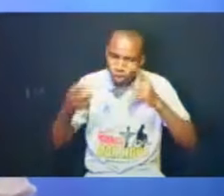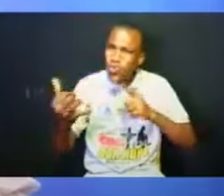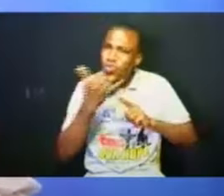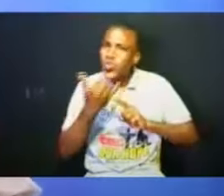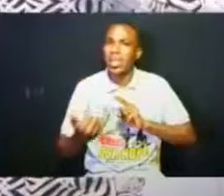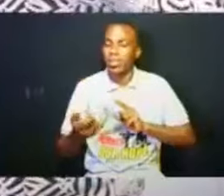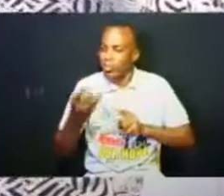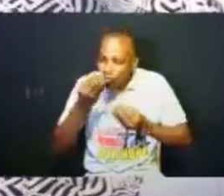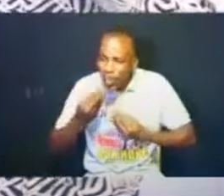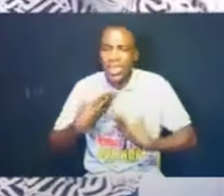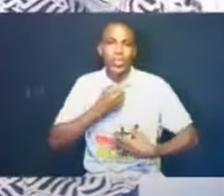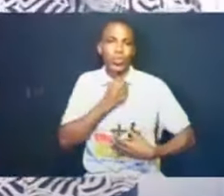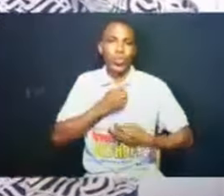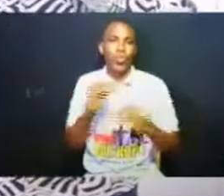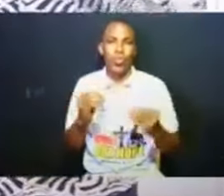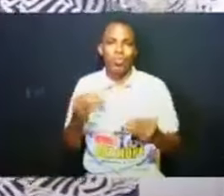it.